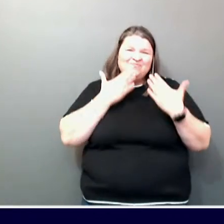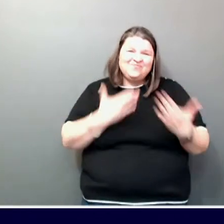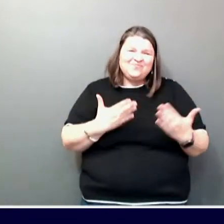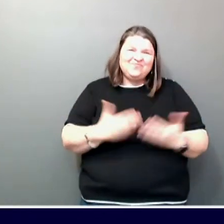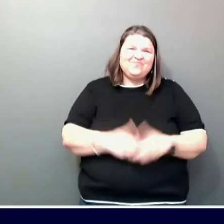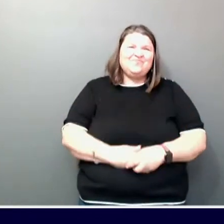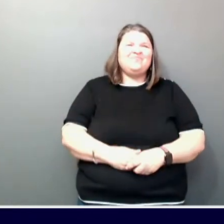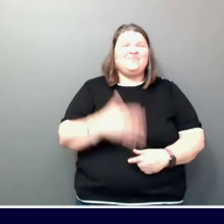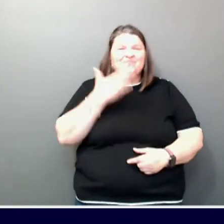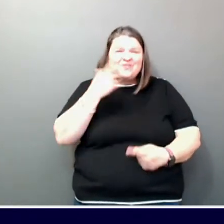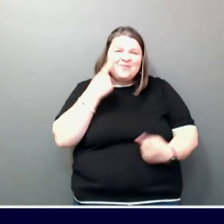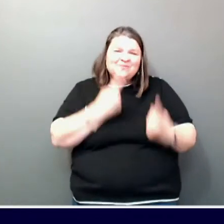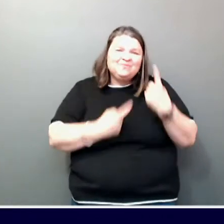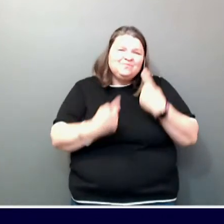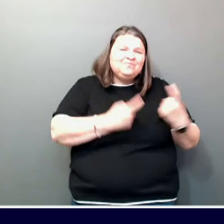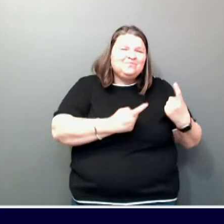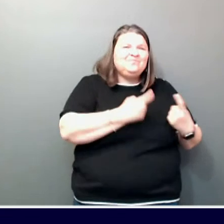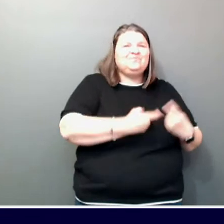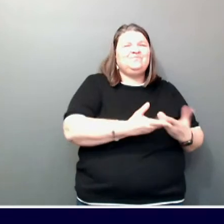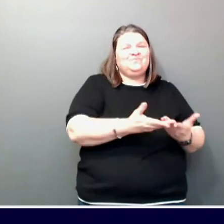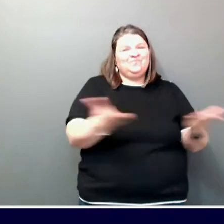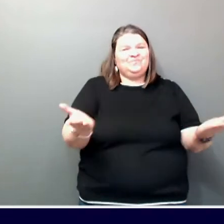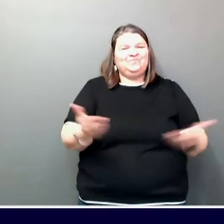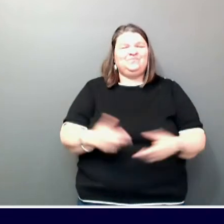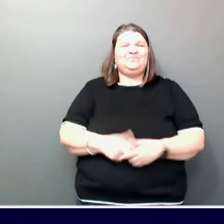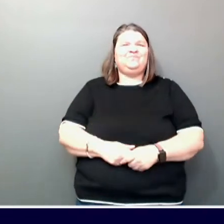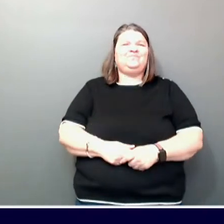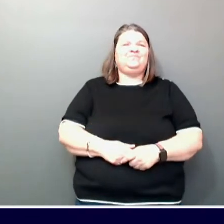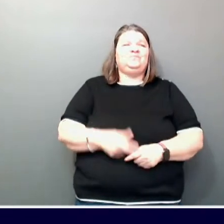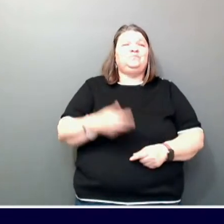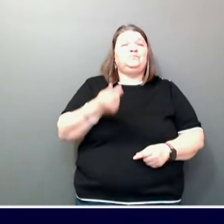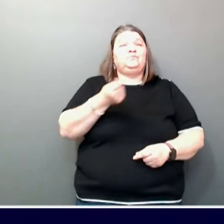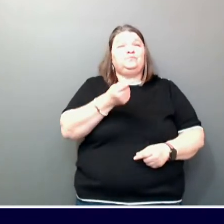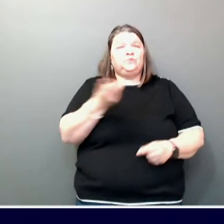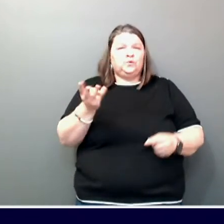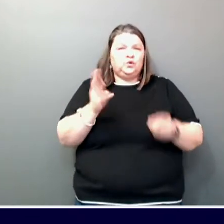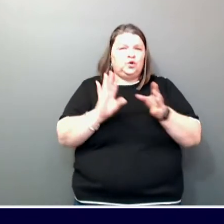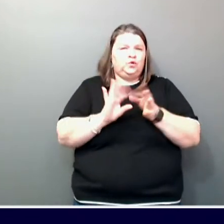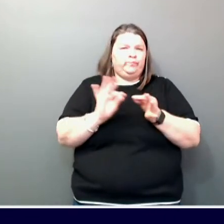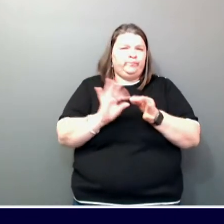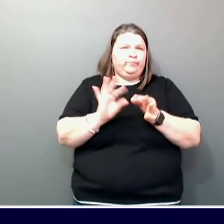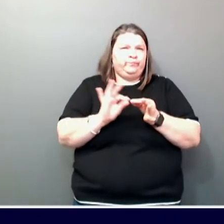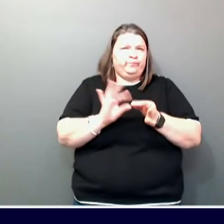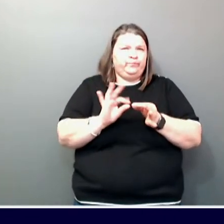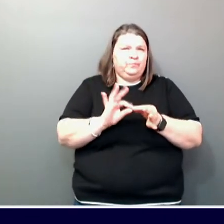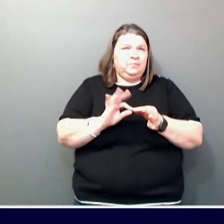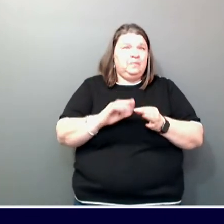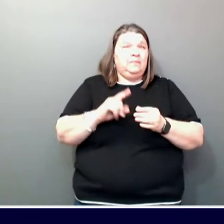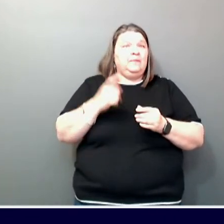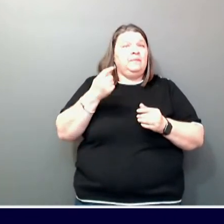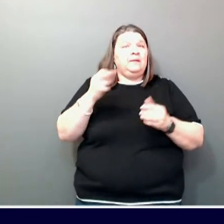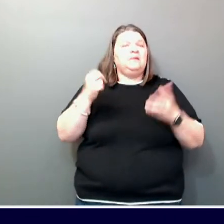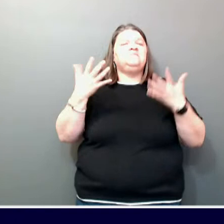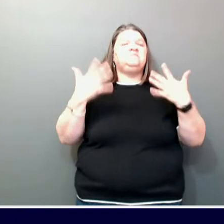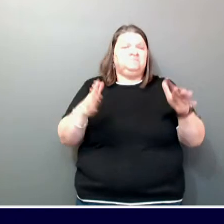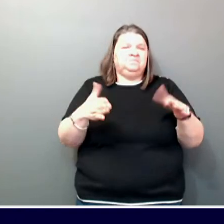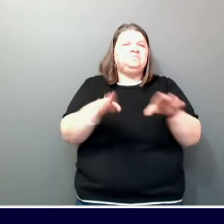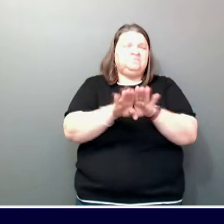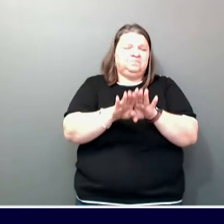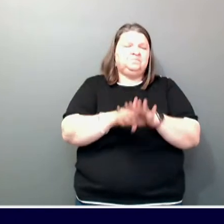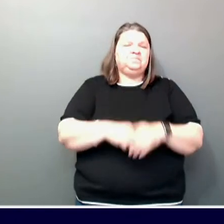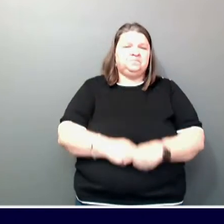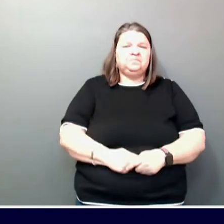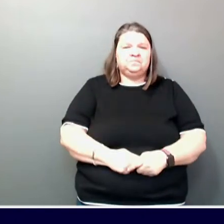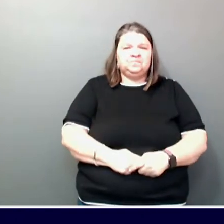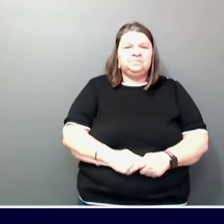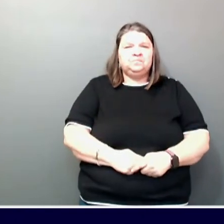for joining us this afternoon. A few programming notes before we adjourn for the afternoon. The first is I wanted to take a